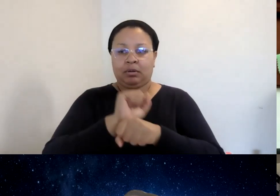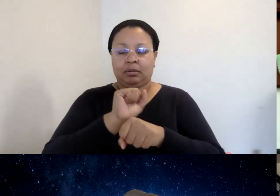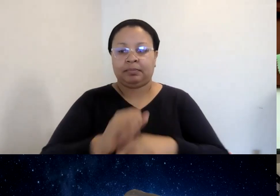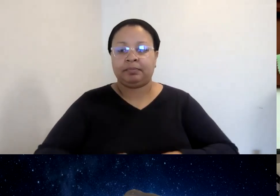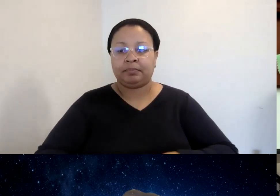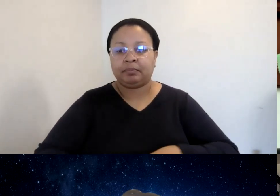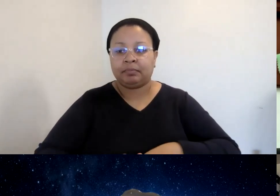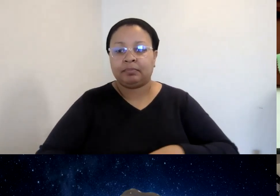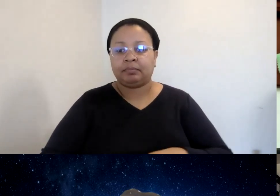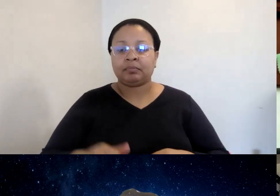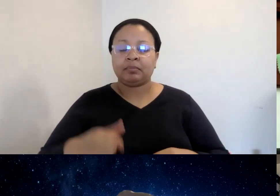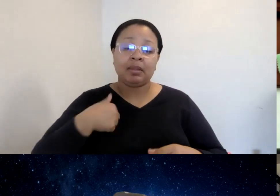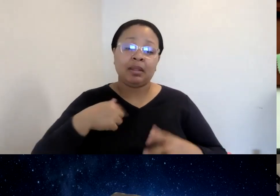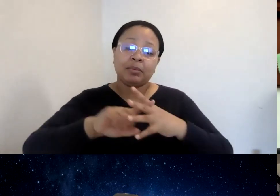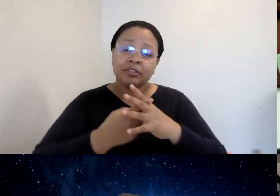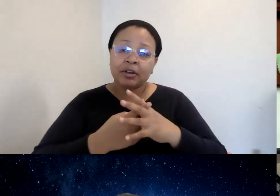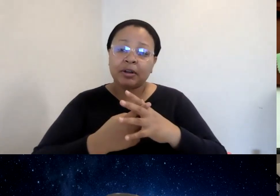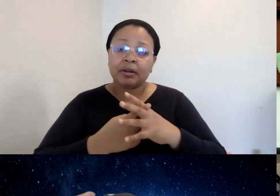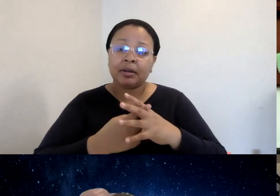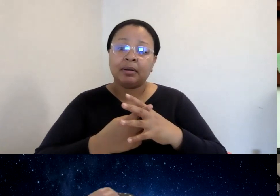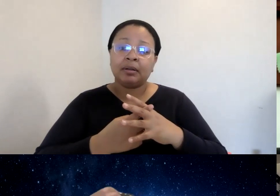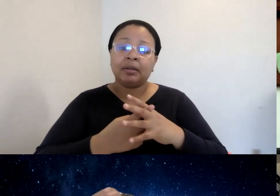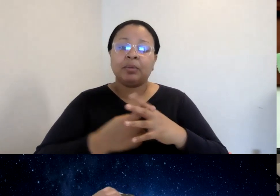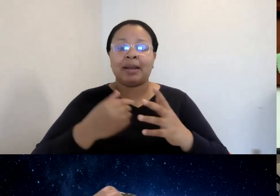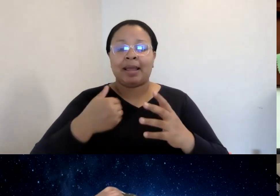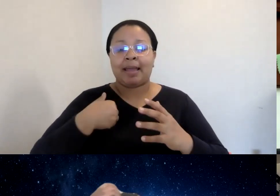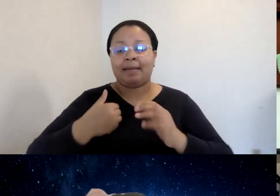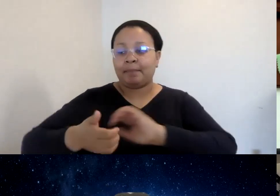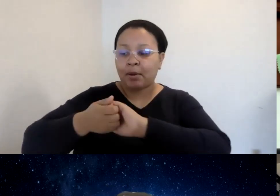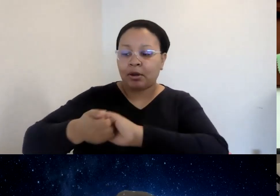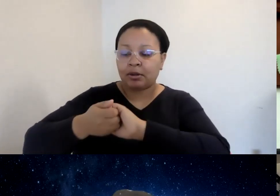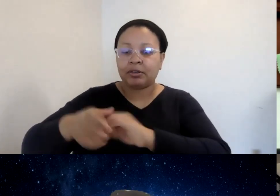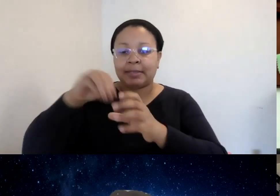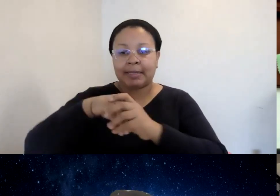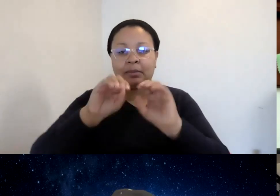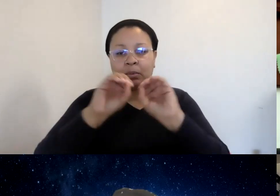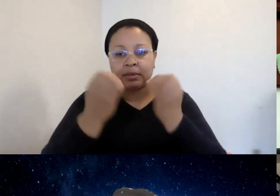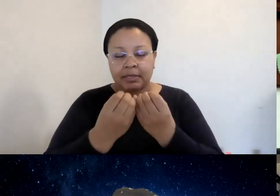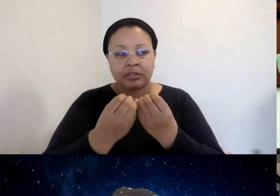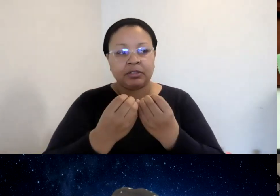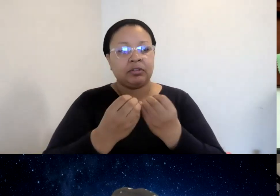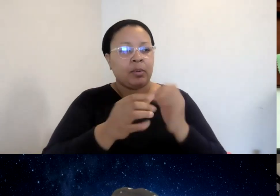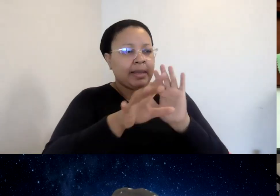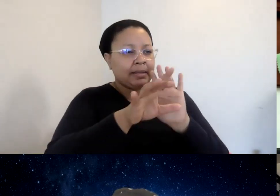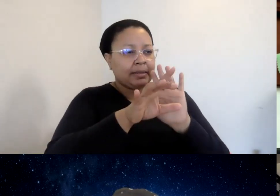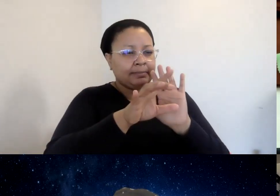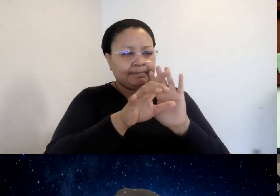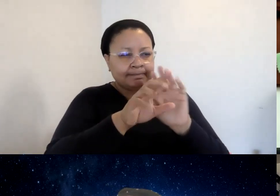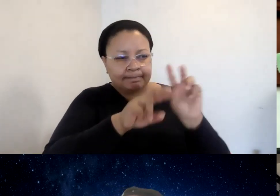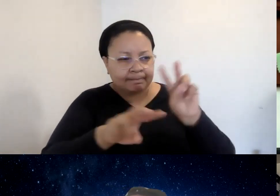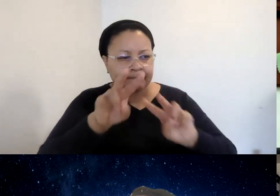So I would start off by building allies in the organization. So identifying individuals